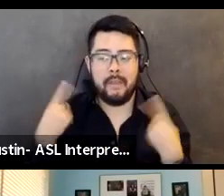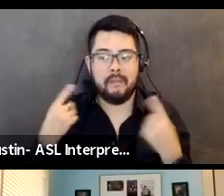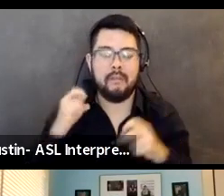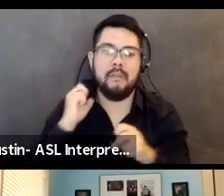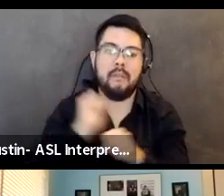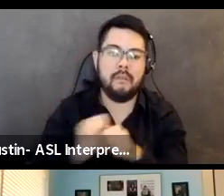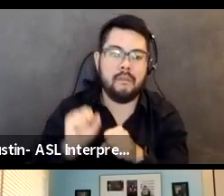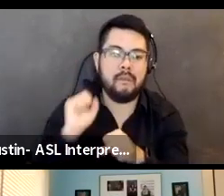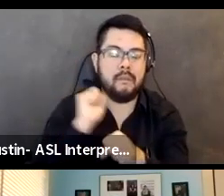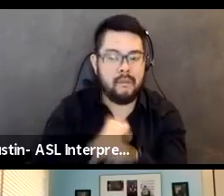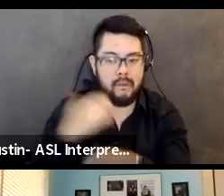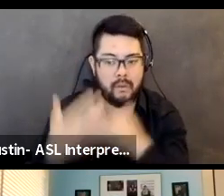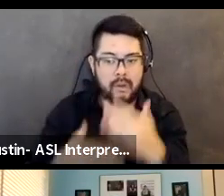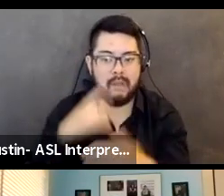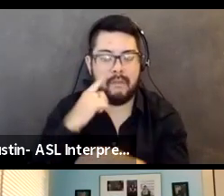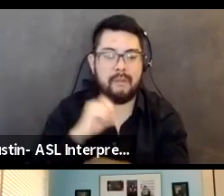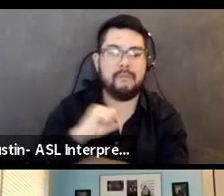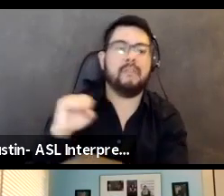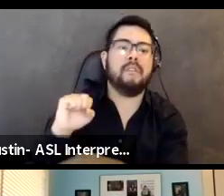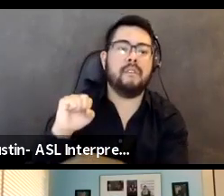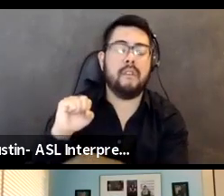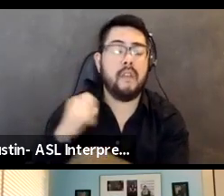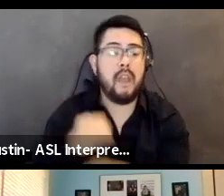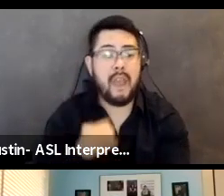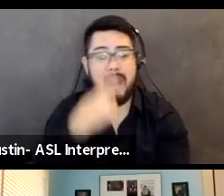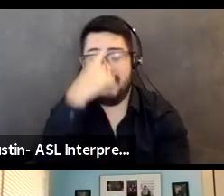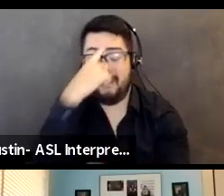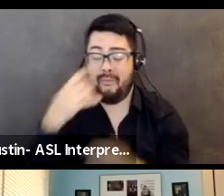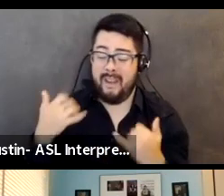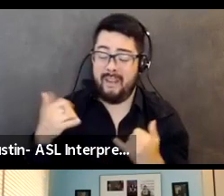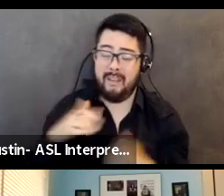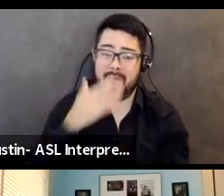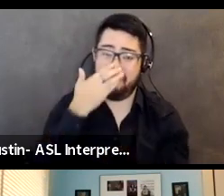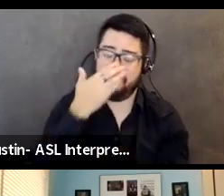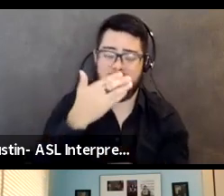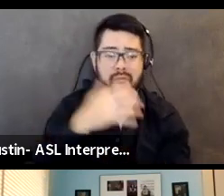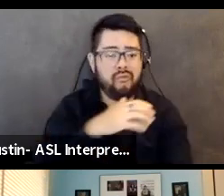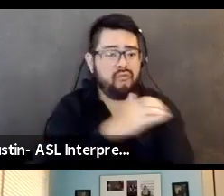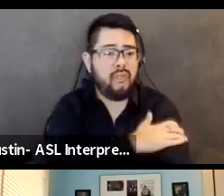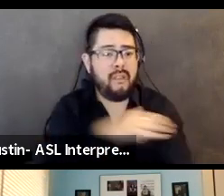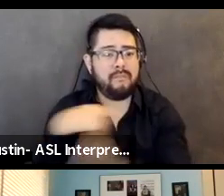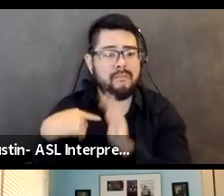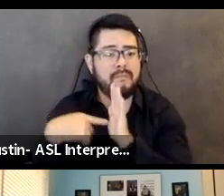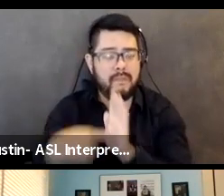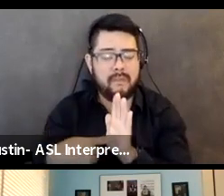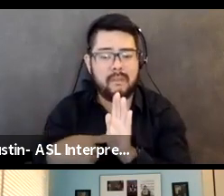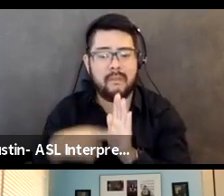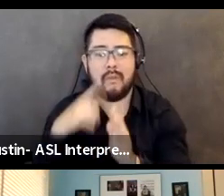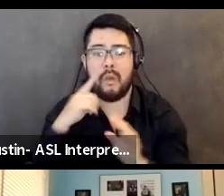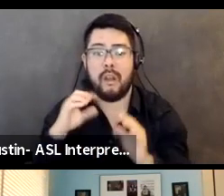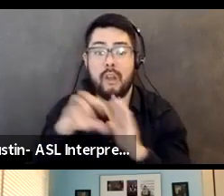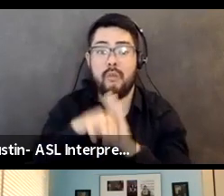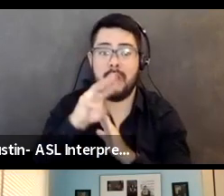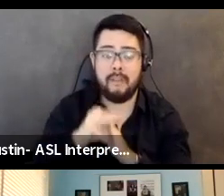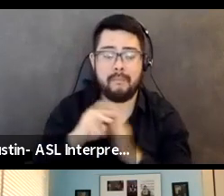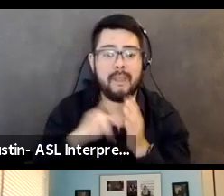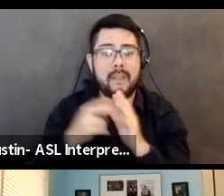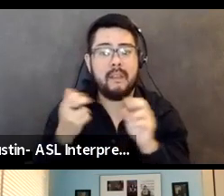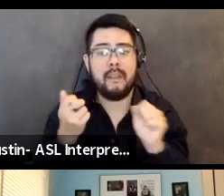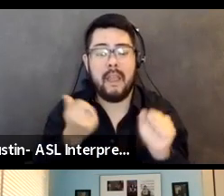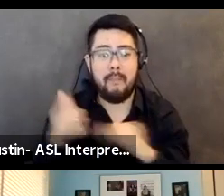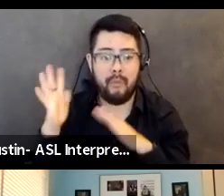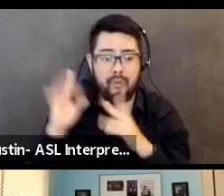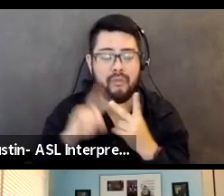resist and i think this is a powerful example of a brilliant enacted curriculum it's abolitionist it's